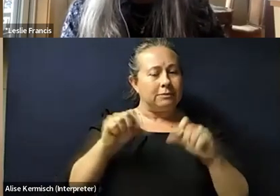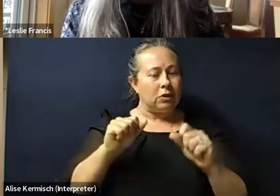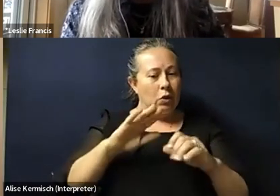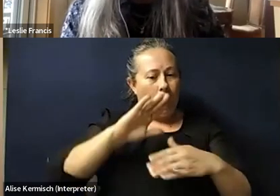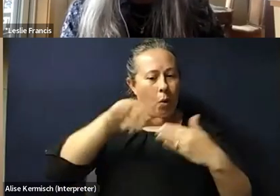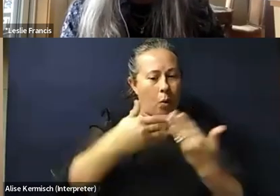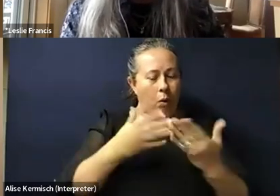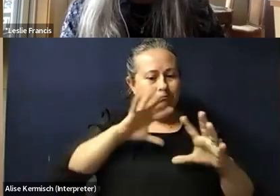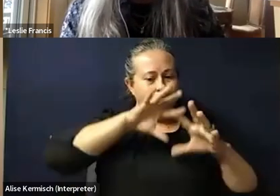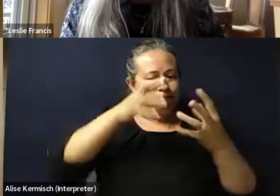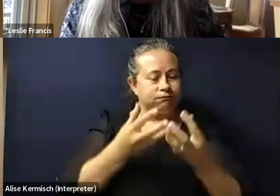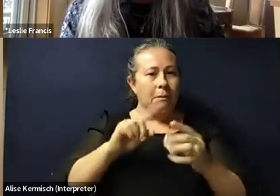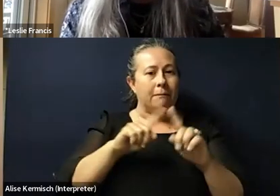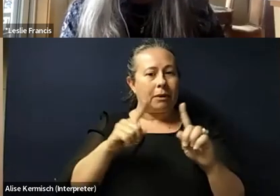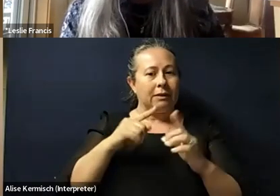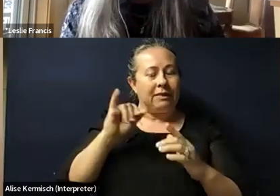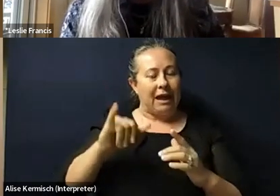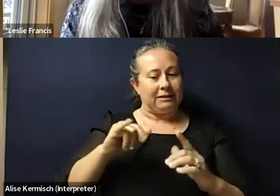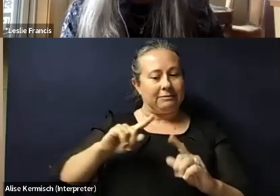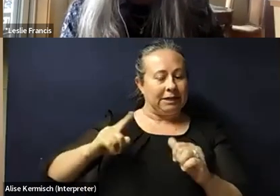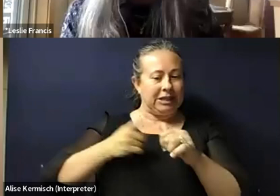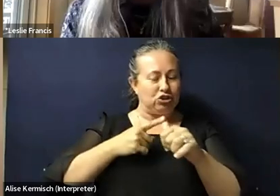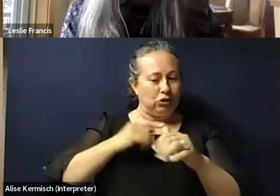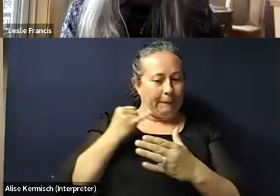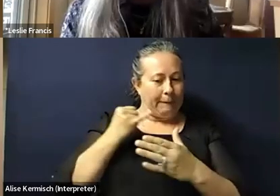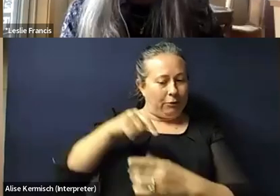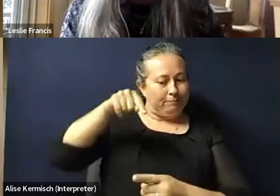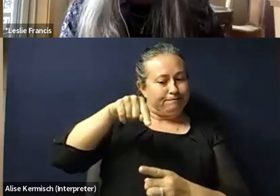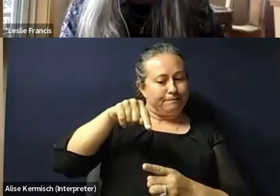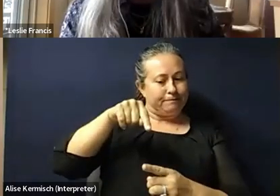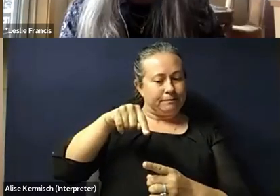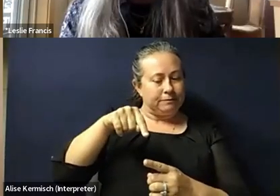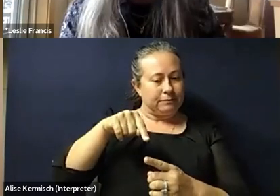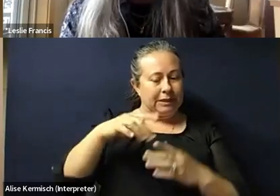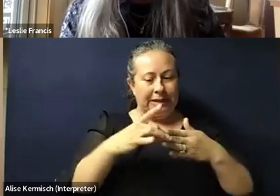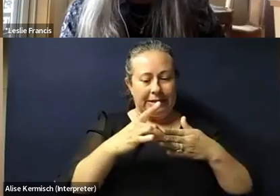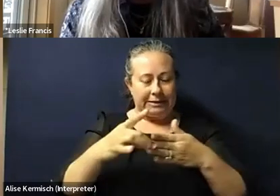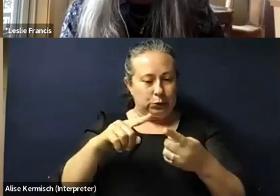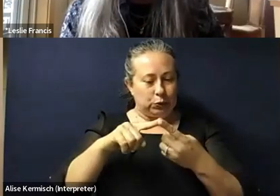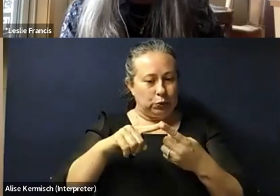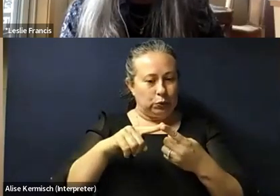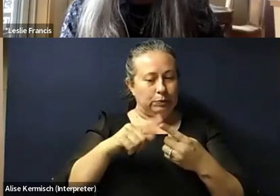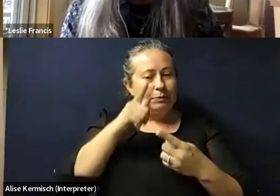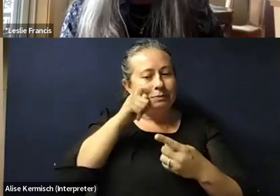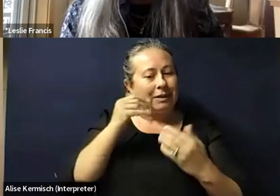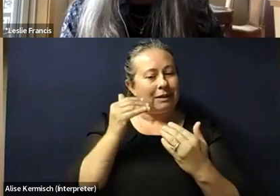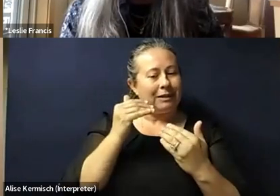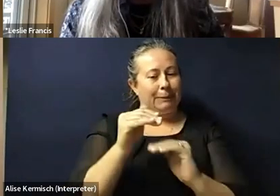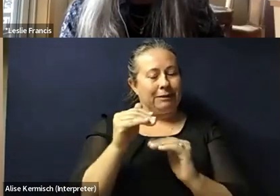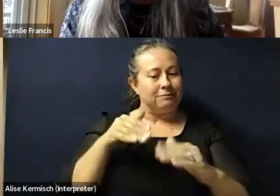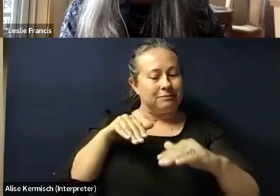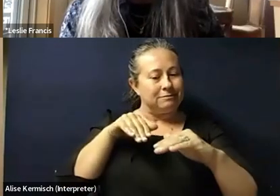concerns about what that initial original impairment leads to, given the lack of access